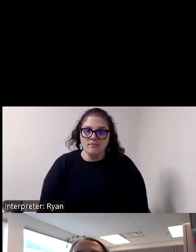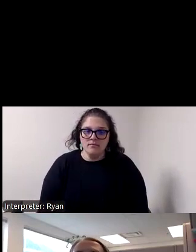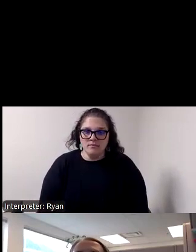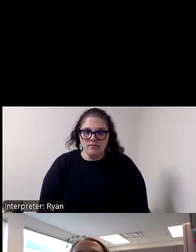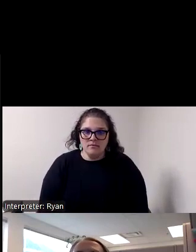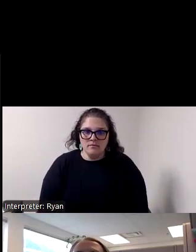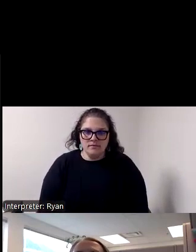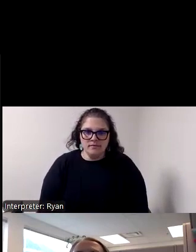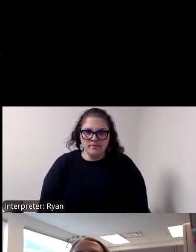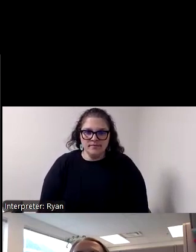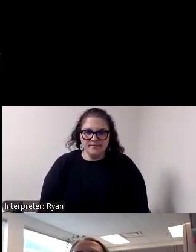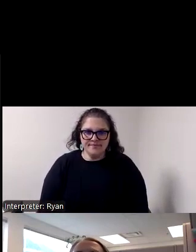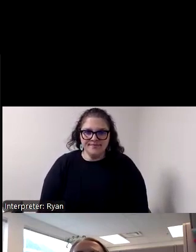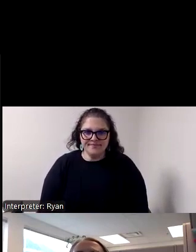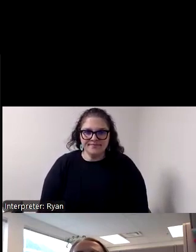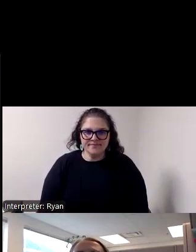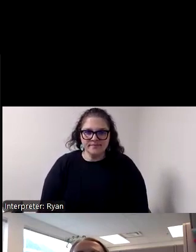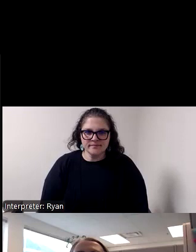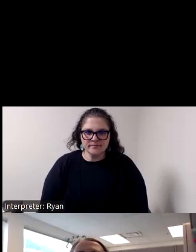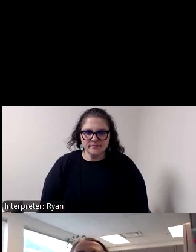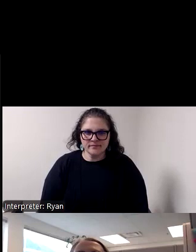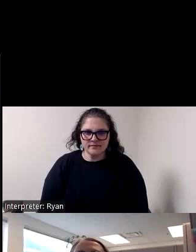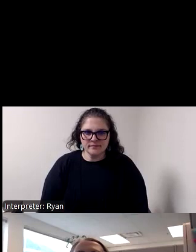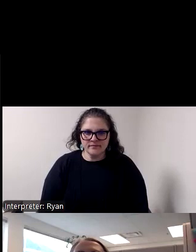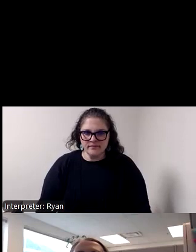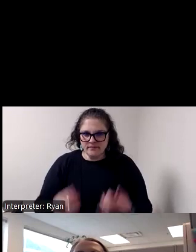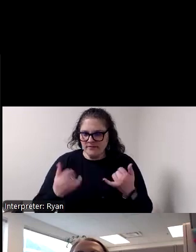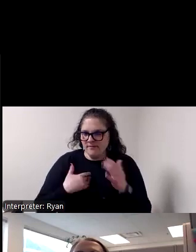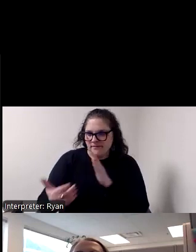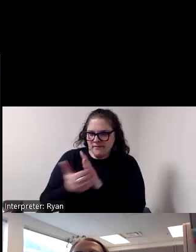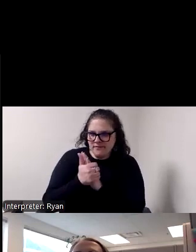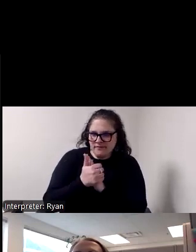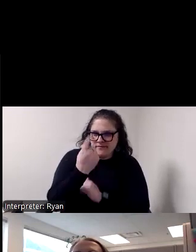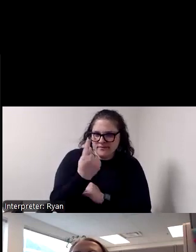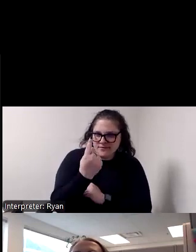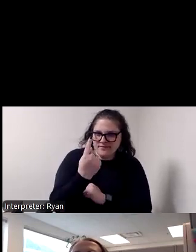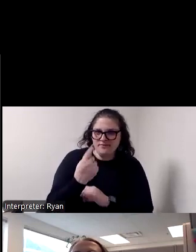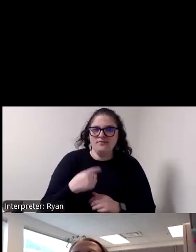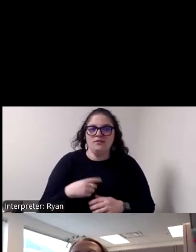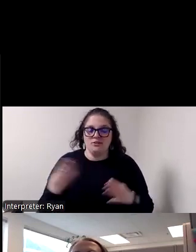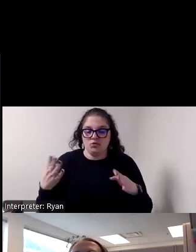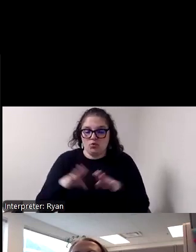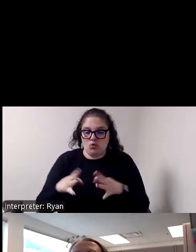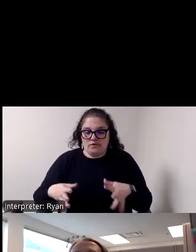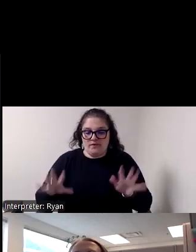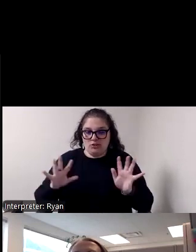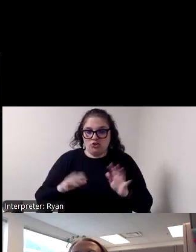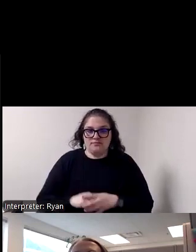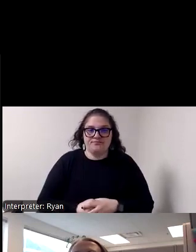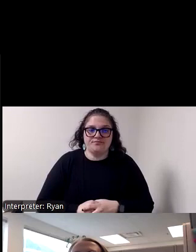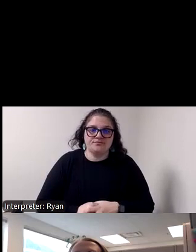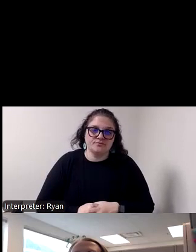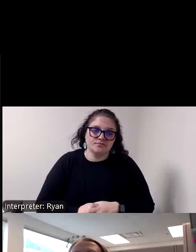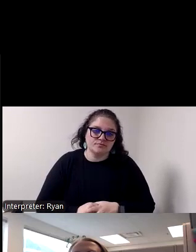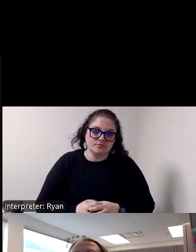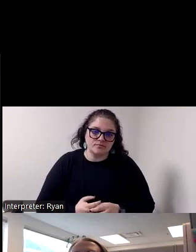and upload. And now it's got attachments 1 there. So I'm going to go ahead and close that out